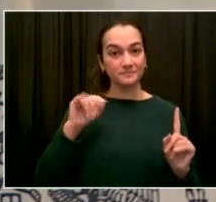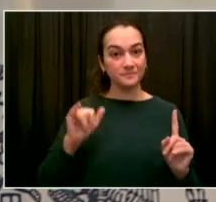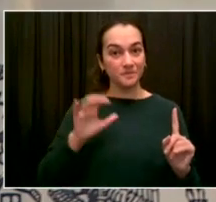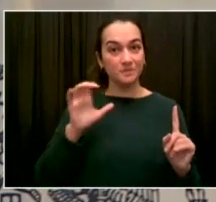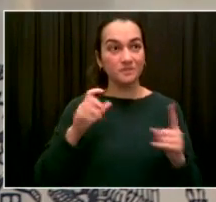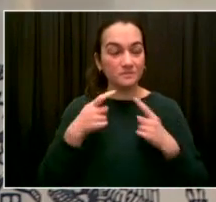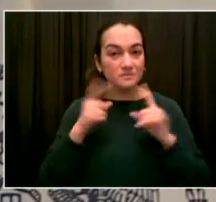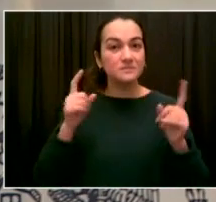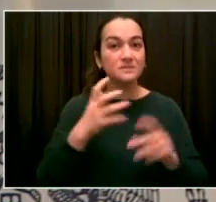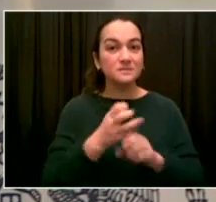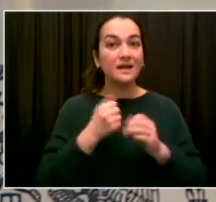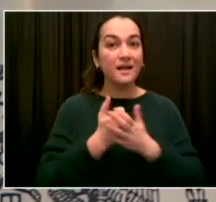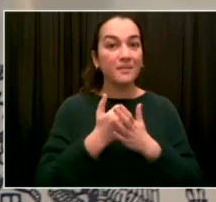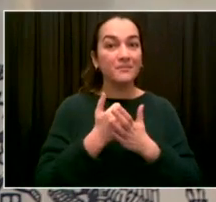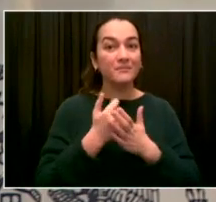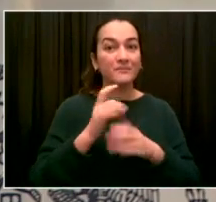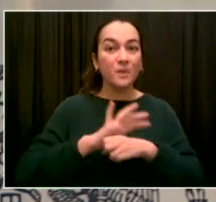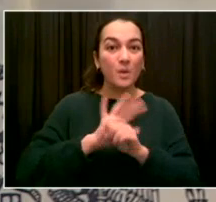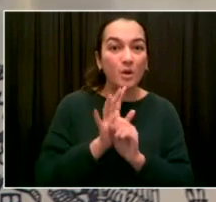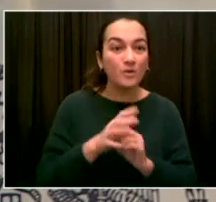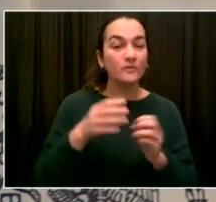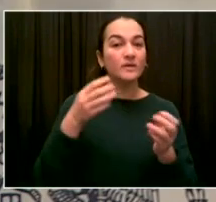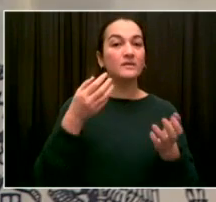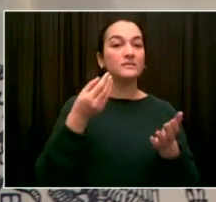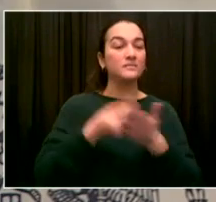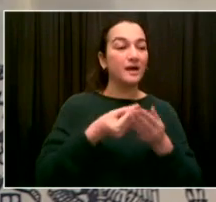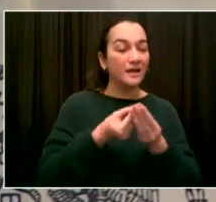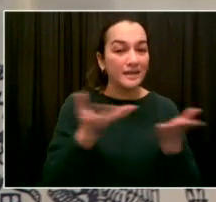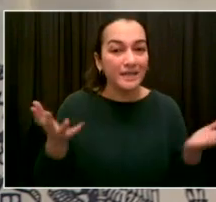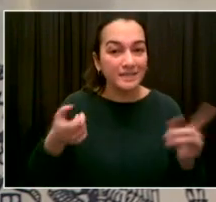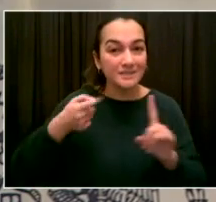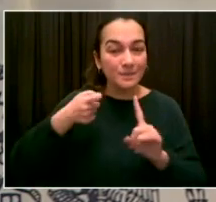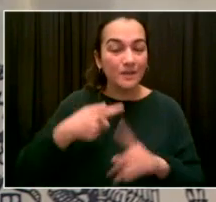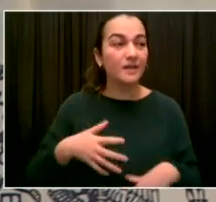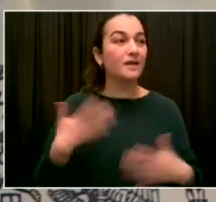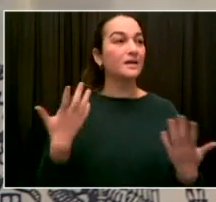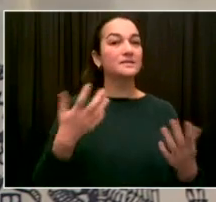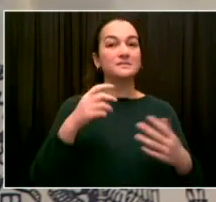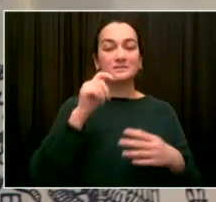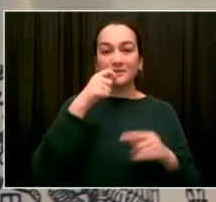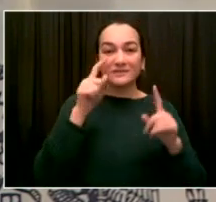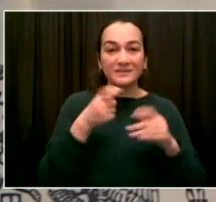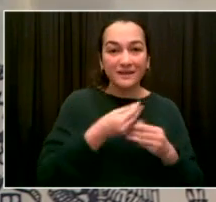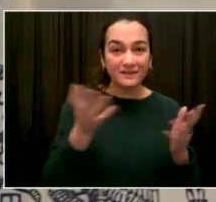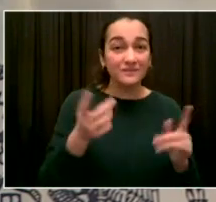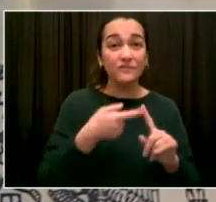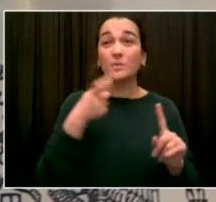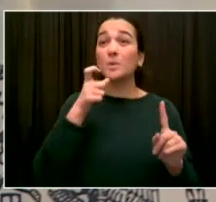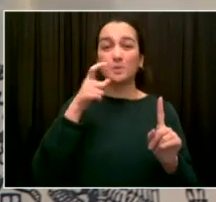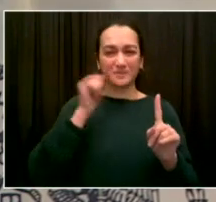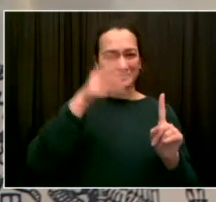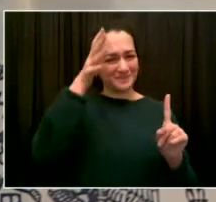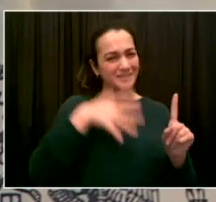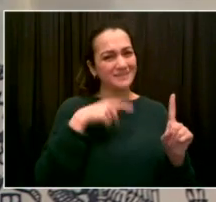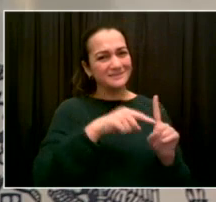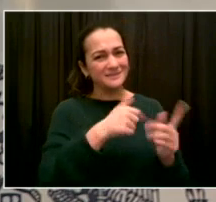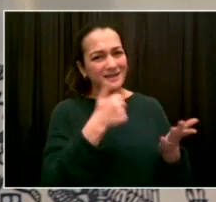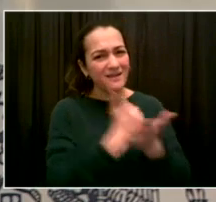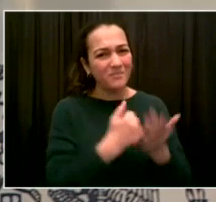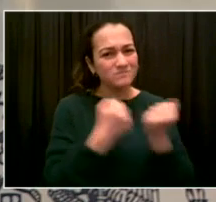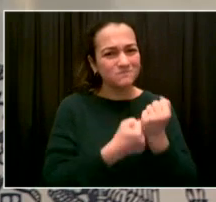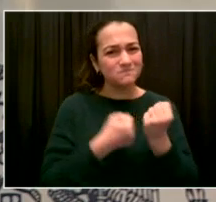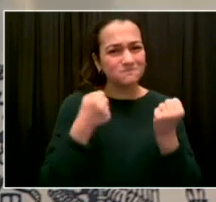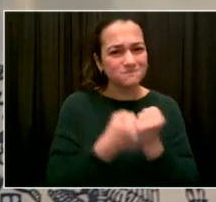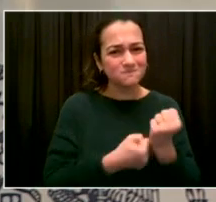feet? He made it happen. So I want to honor him today. One of my last opportunities as mayor of this